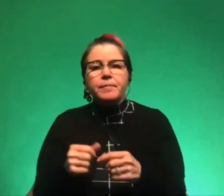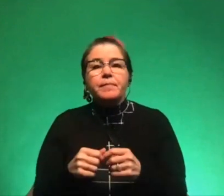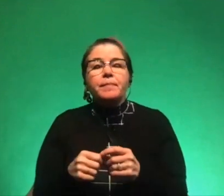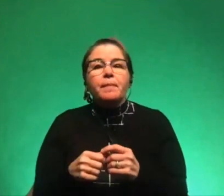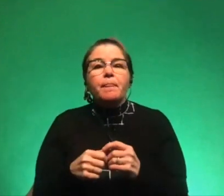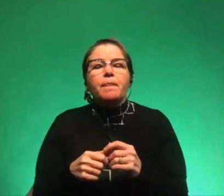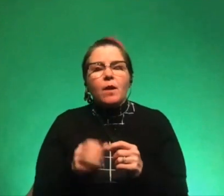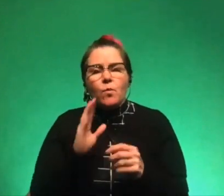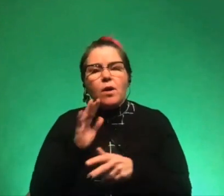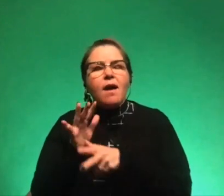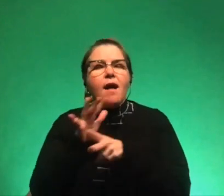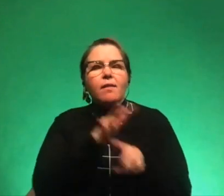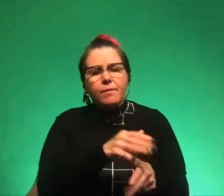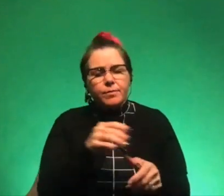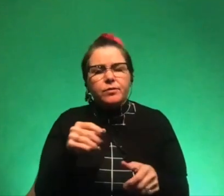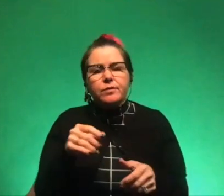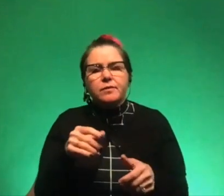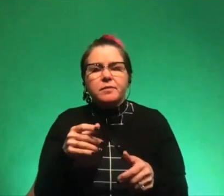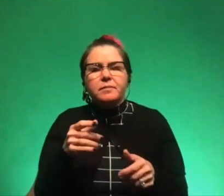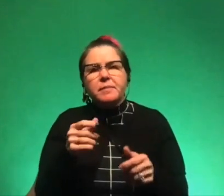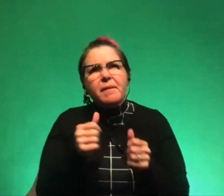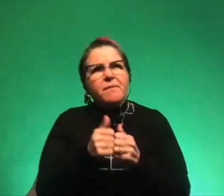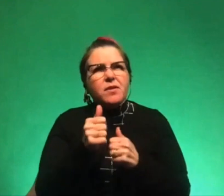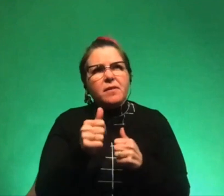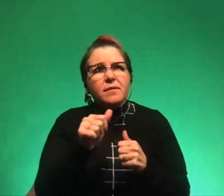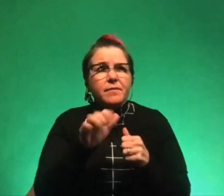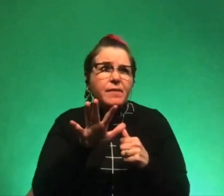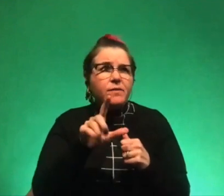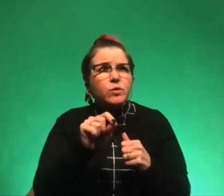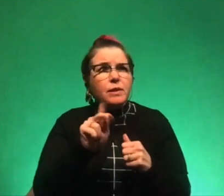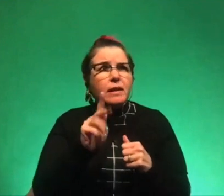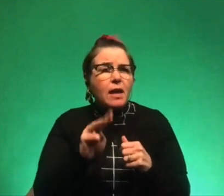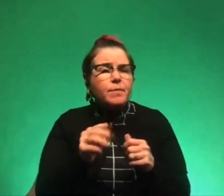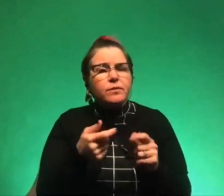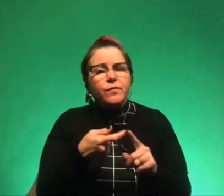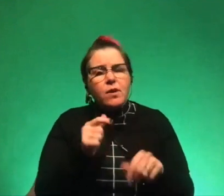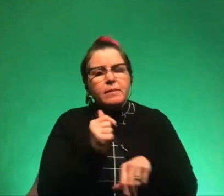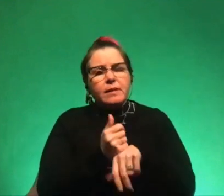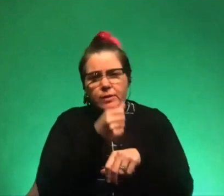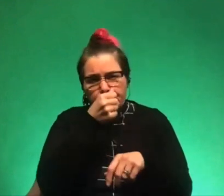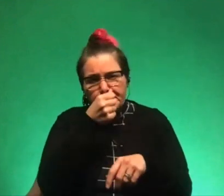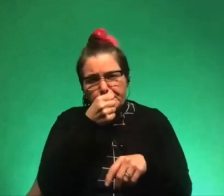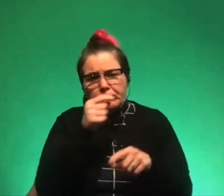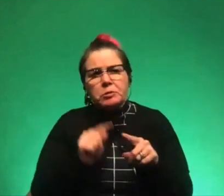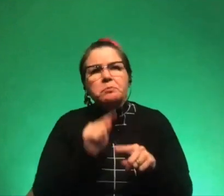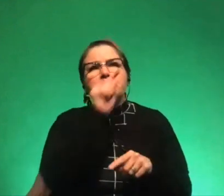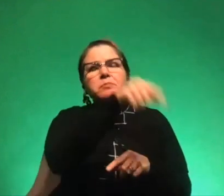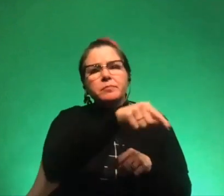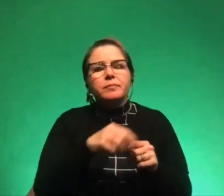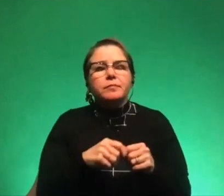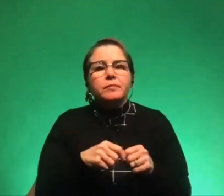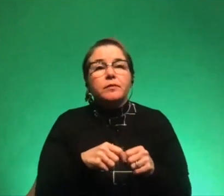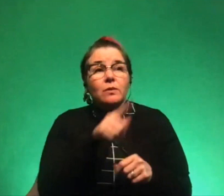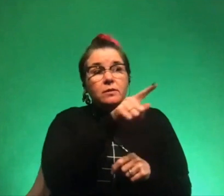said, we'll take a helicopter out, maybe not that far, maybe anywhere from 5 to 20 kilometers away from station in this area. And out there,